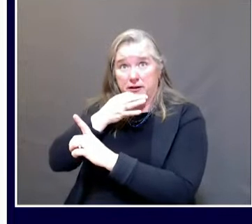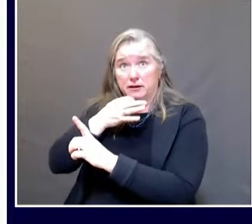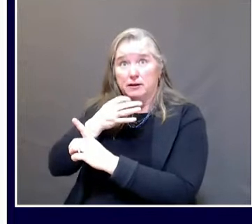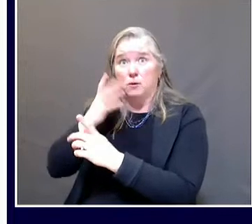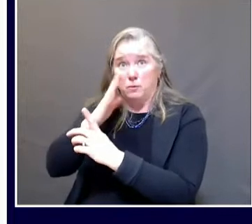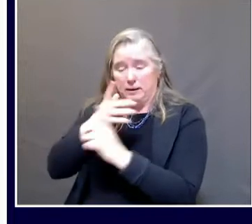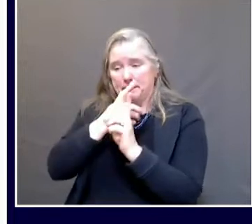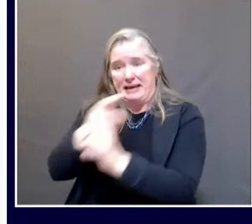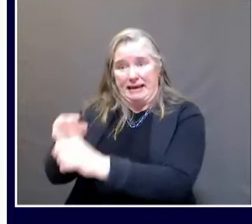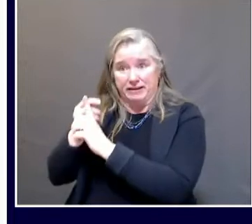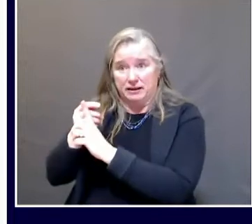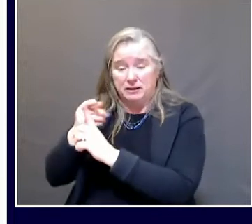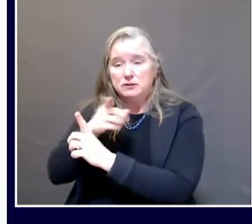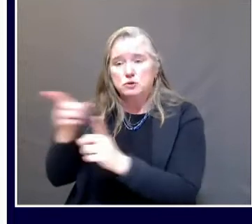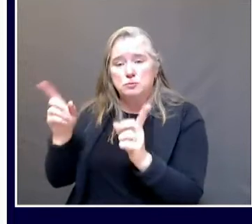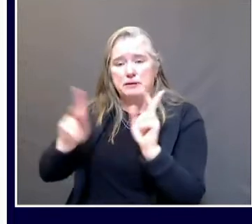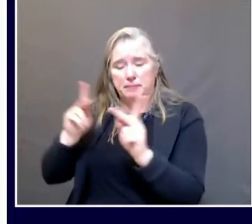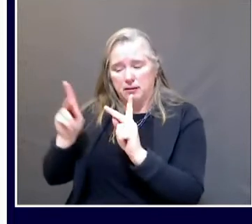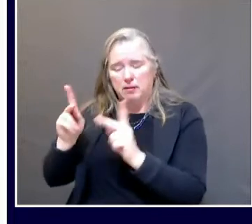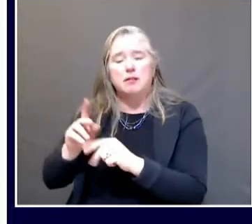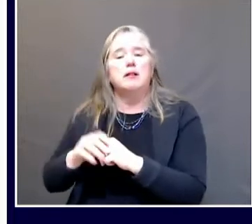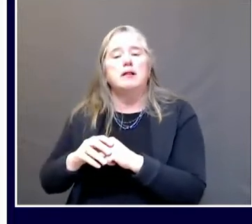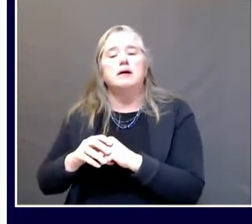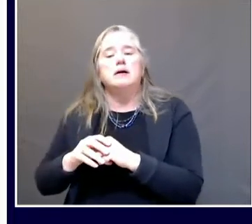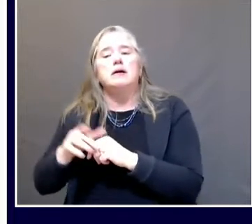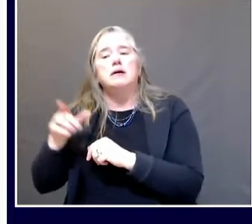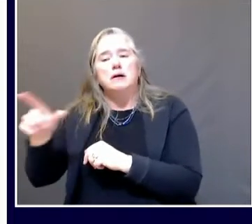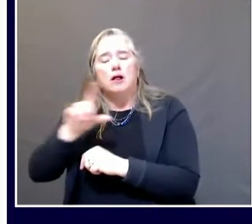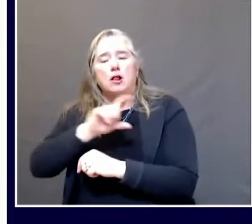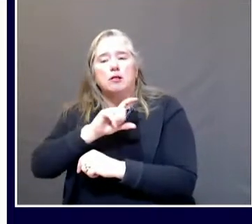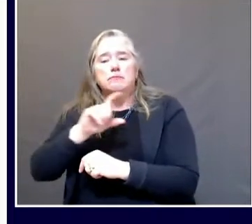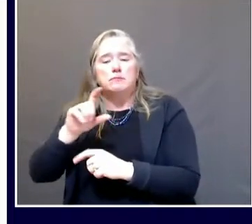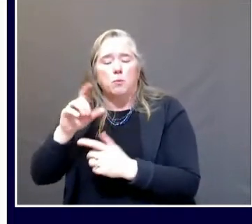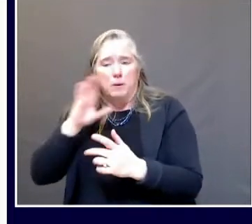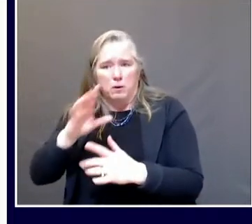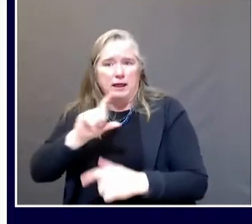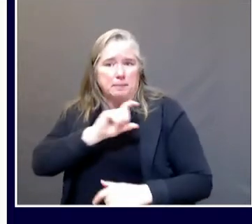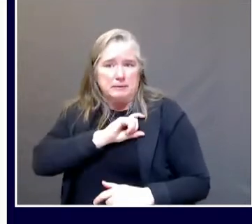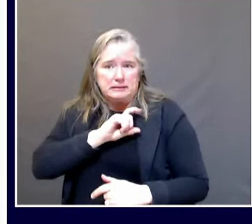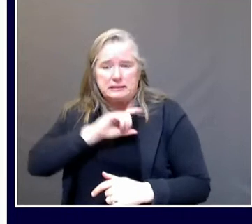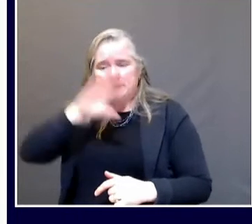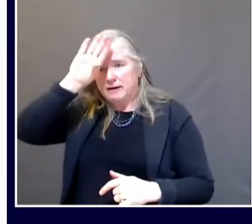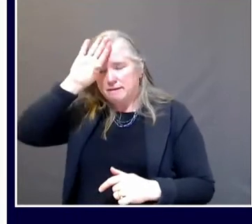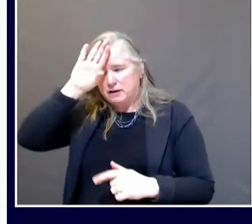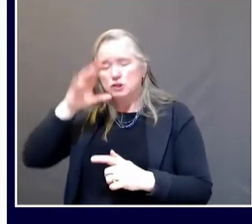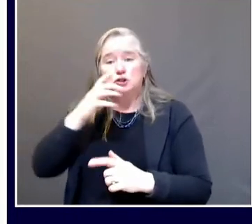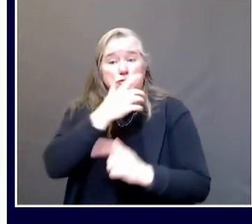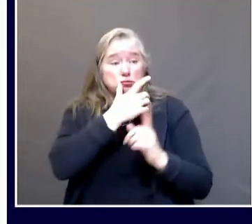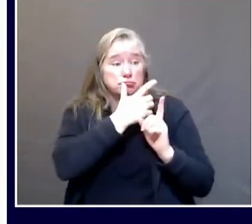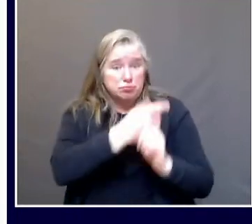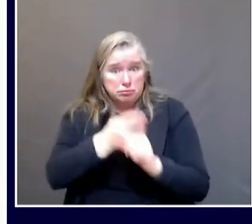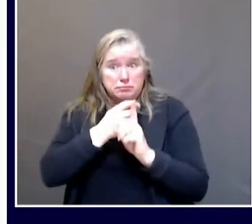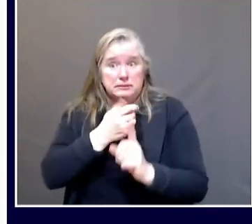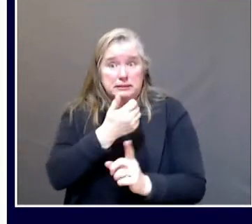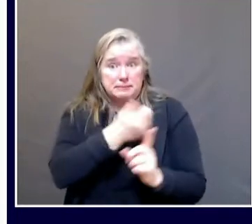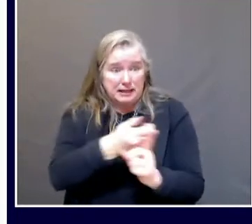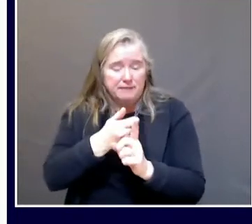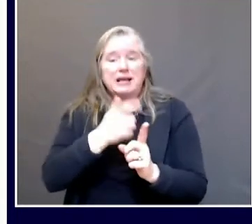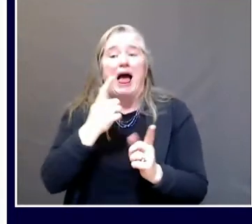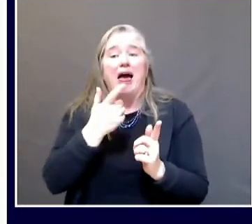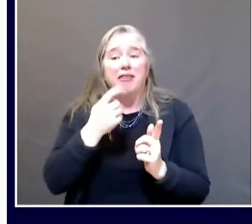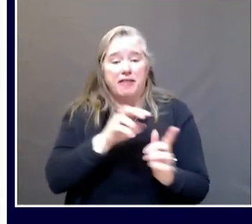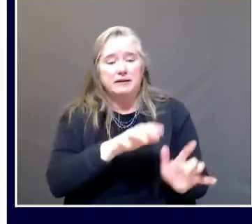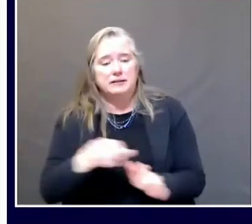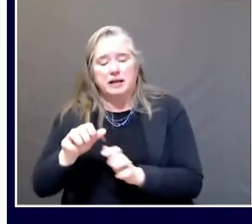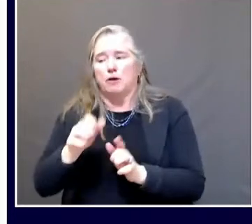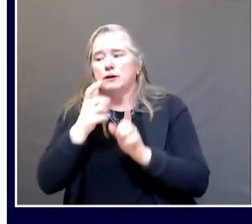their local law enforcement, state law enforcement, as well as firefighters. And we do continue to work with independent pharmacies